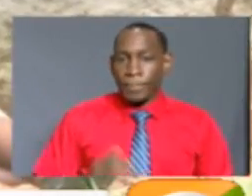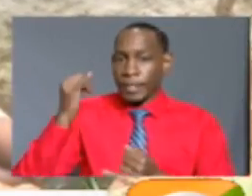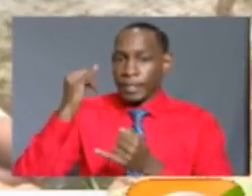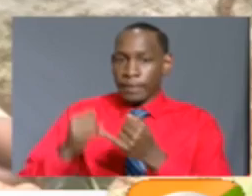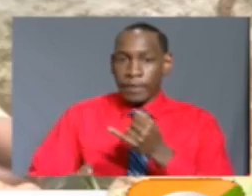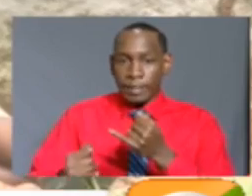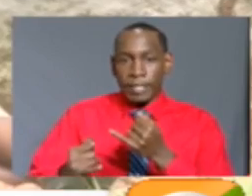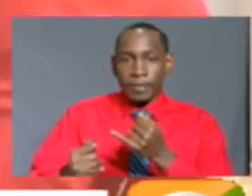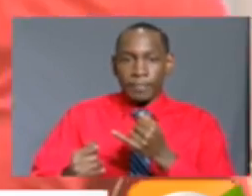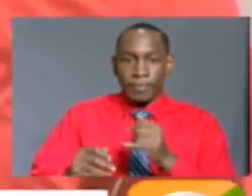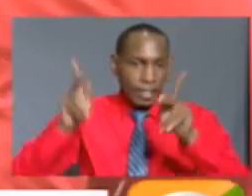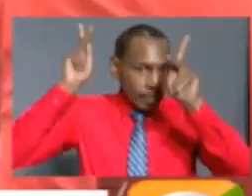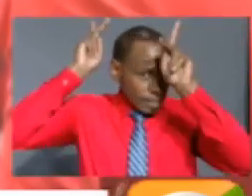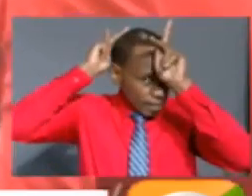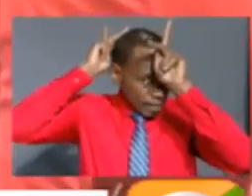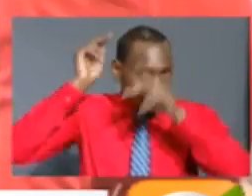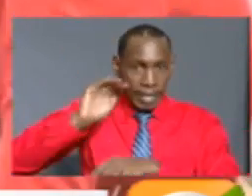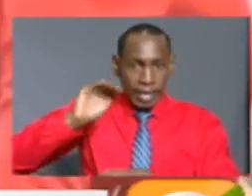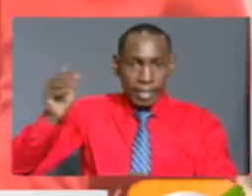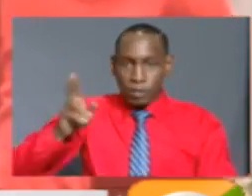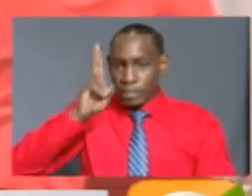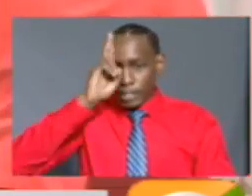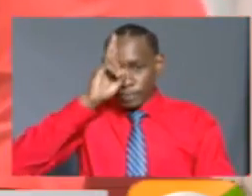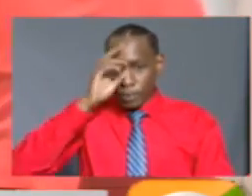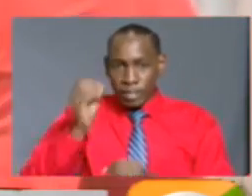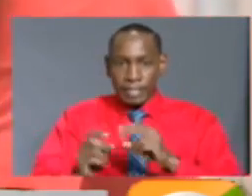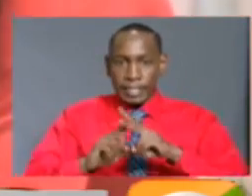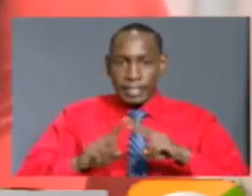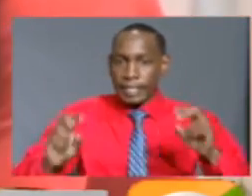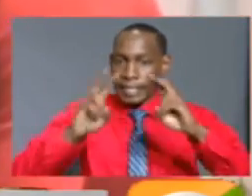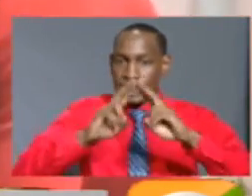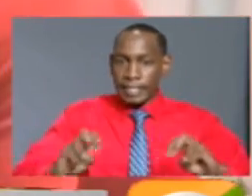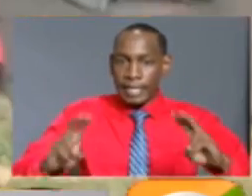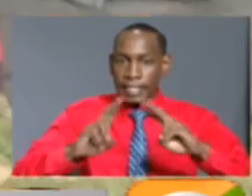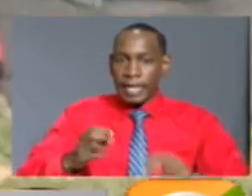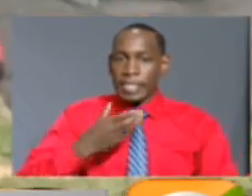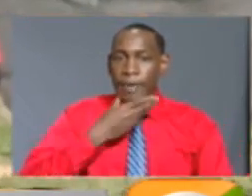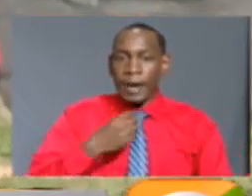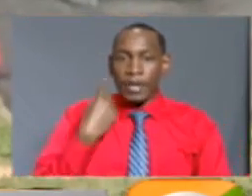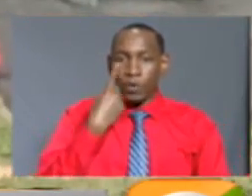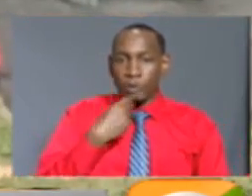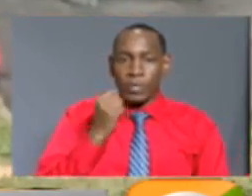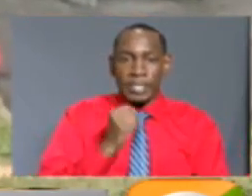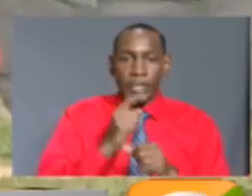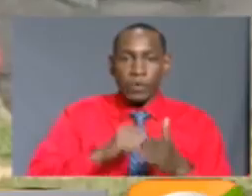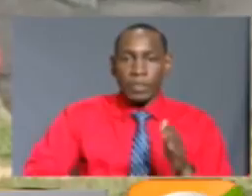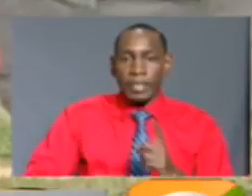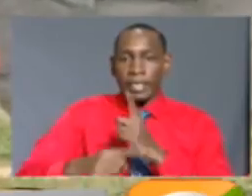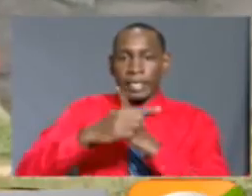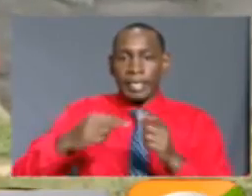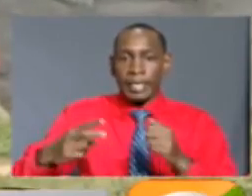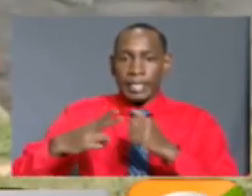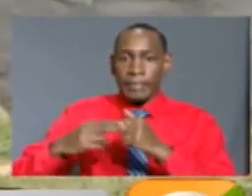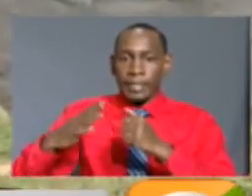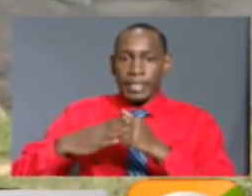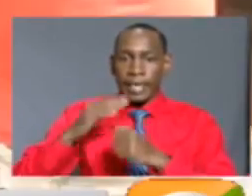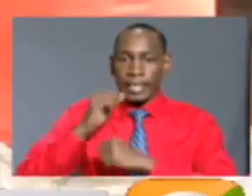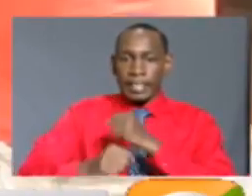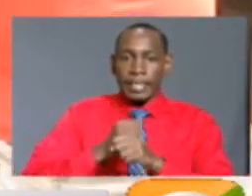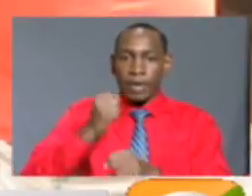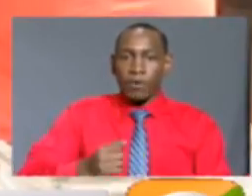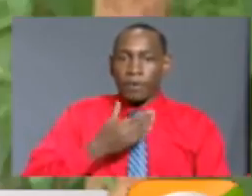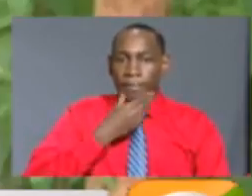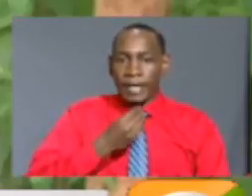Finally, in Shinyalu, Kakamega County, police have launched a manhunt for a man who allegedly killed his 79-year-old father after